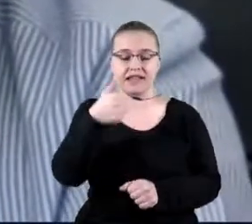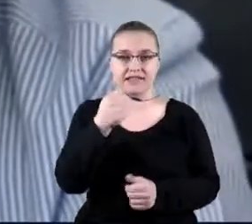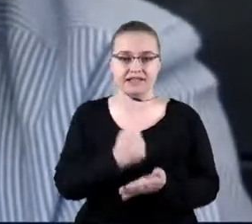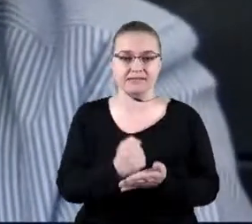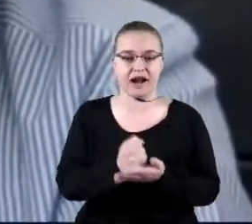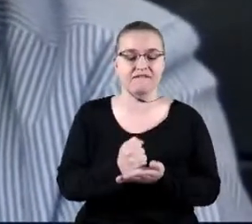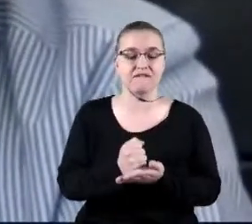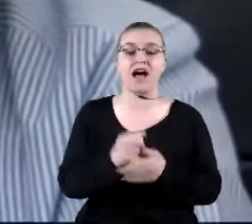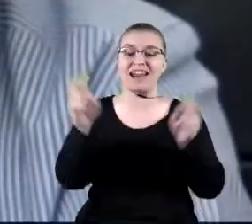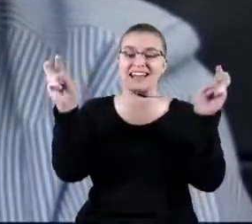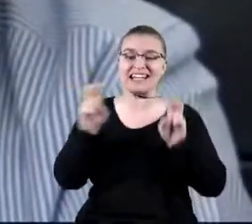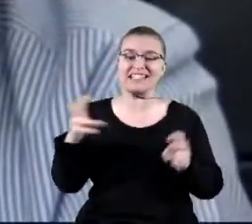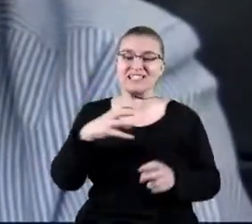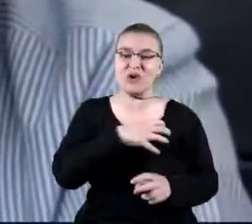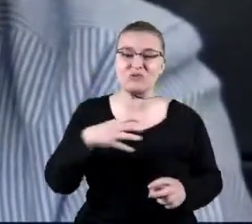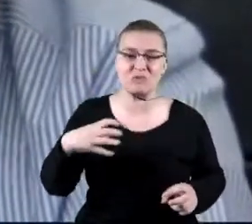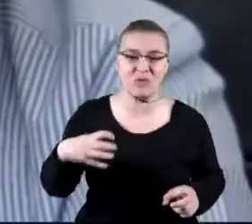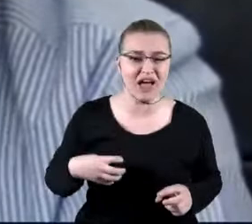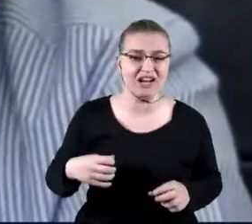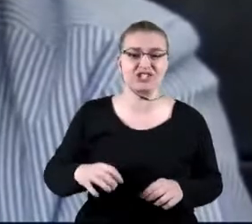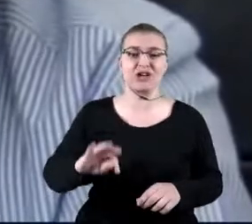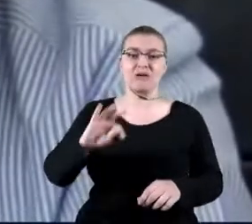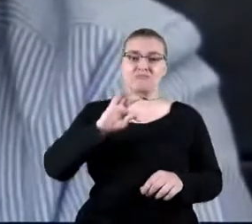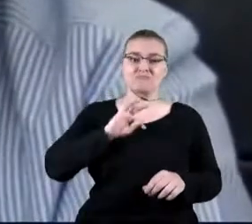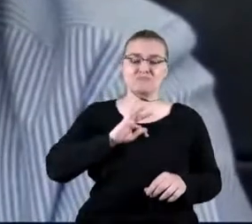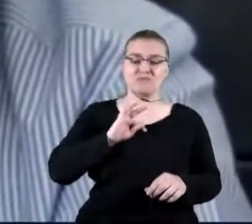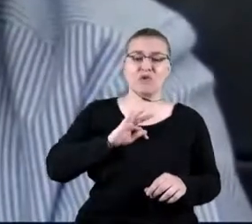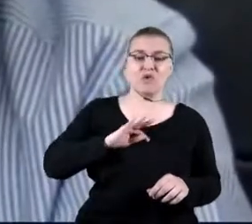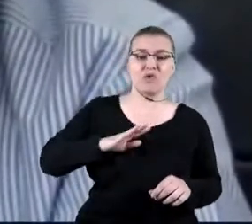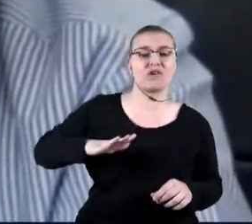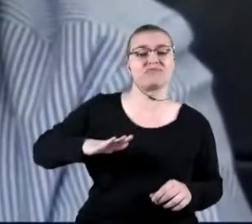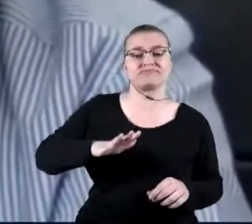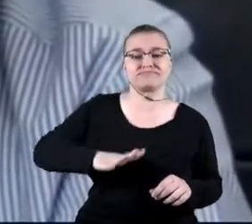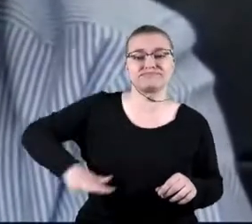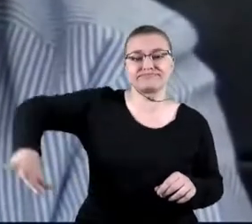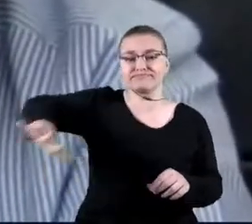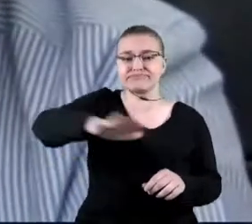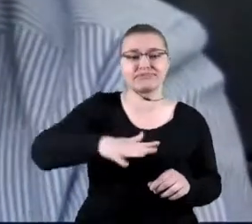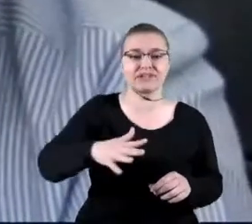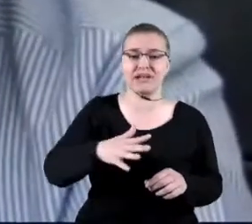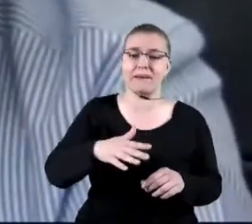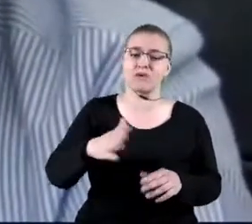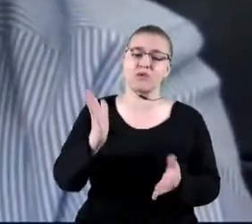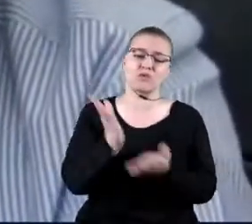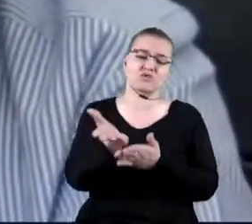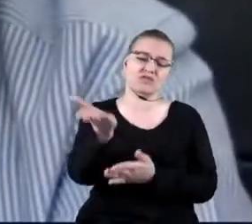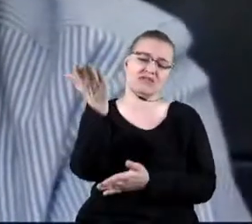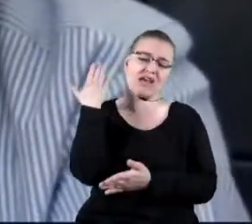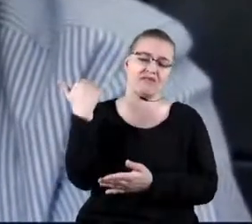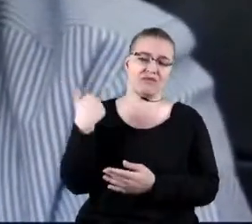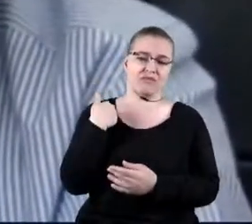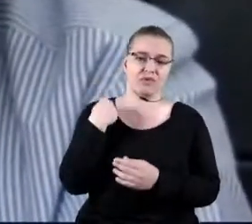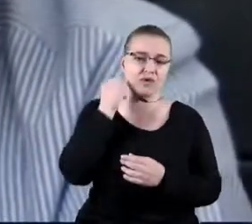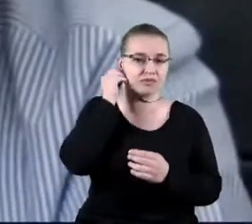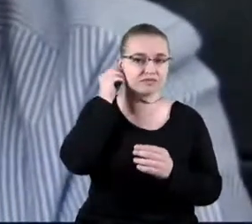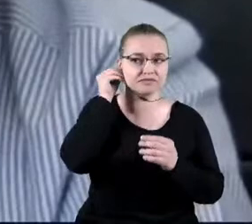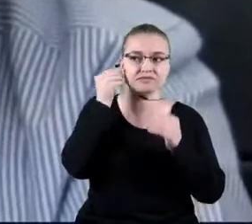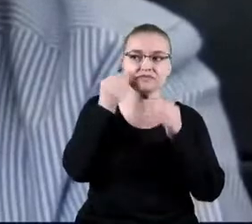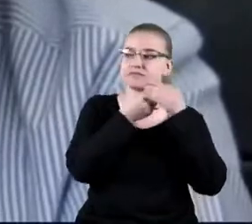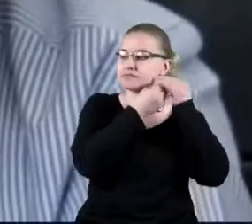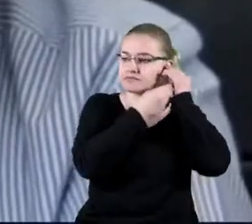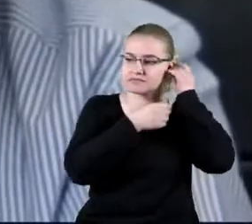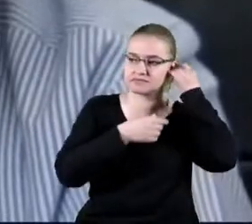COVID-19 is one thing, but the economic crisis that Sahad has been dealing with started long before